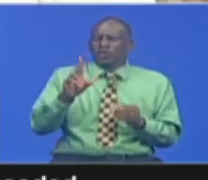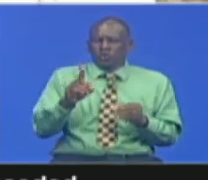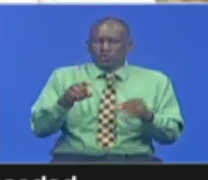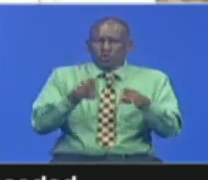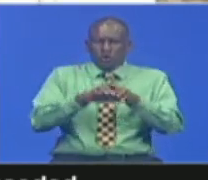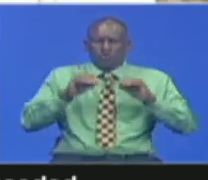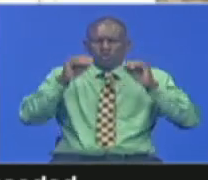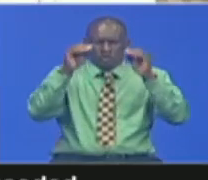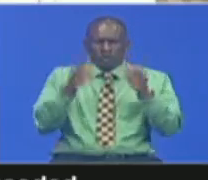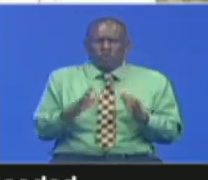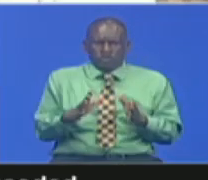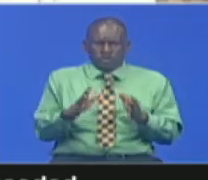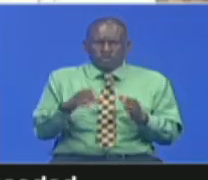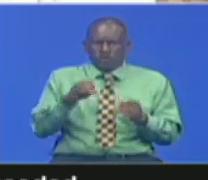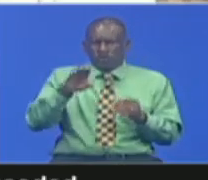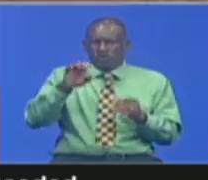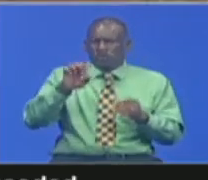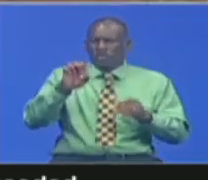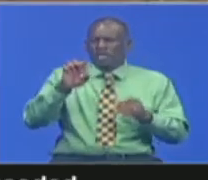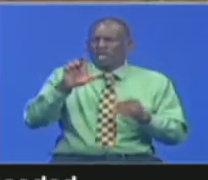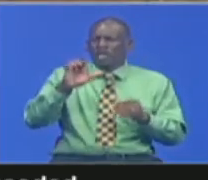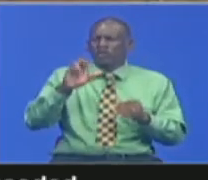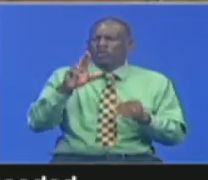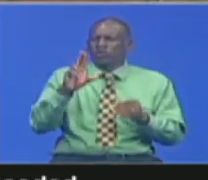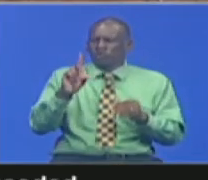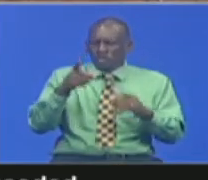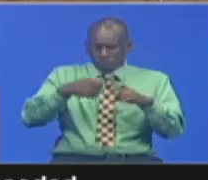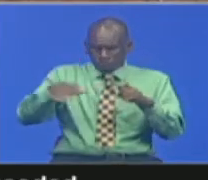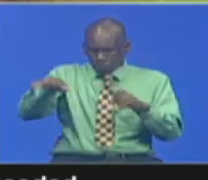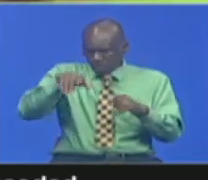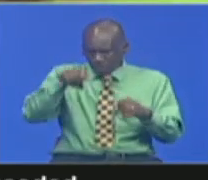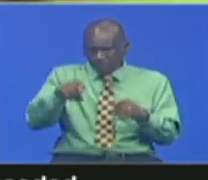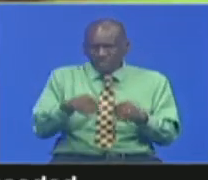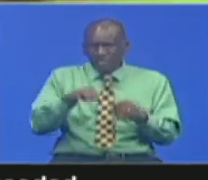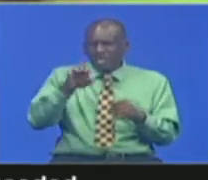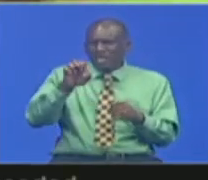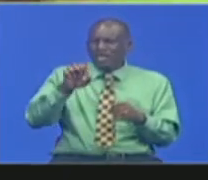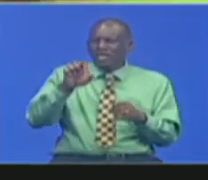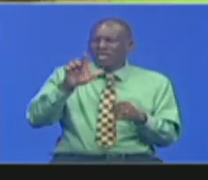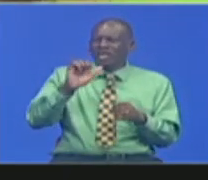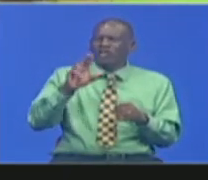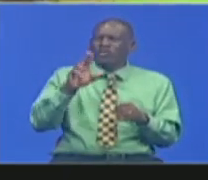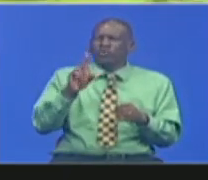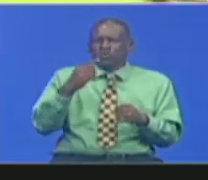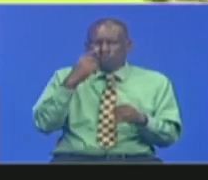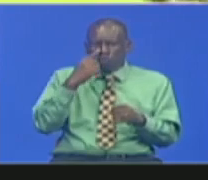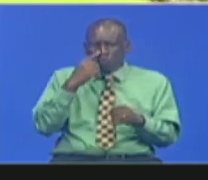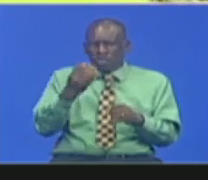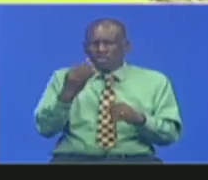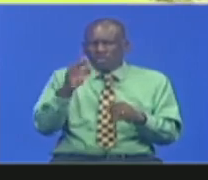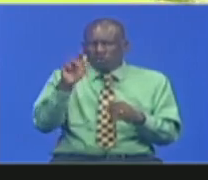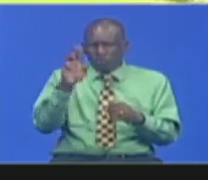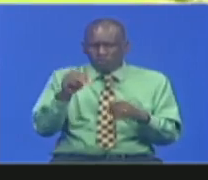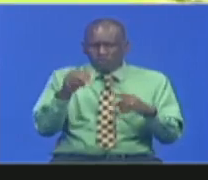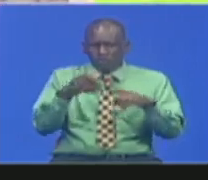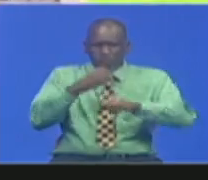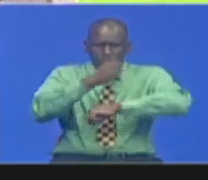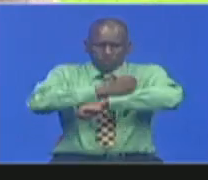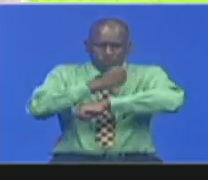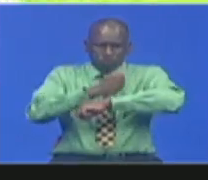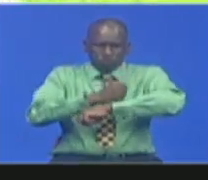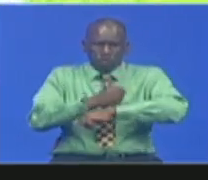coach comes from our area. Eliud Kipchoge's ancestral home, some 3 kilometers from the school.